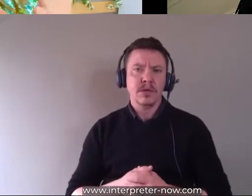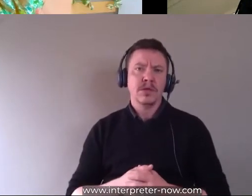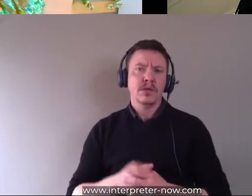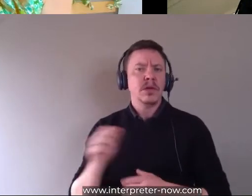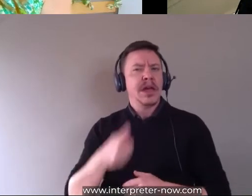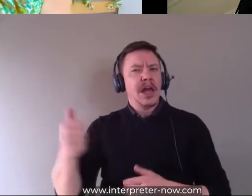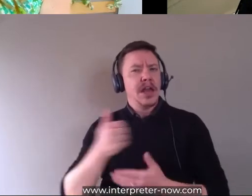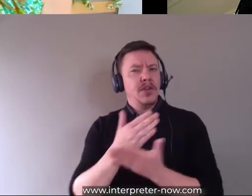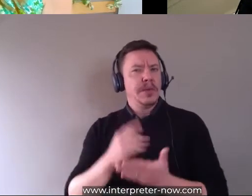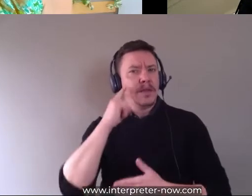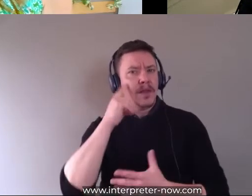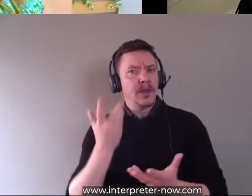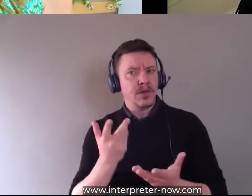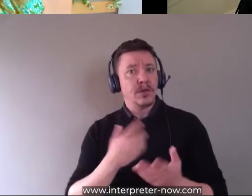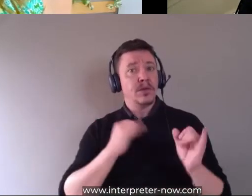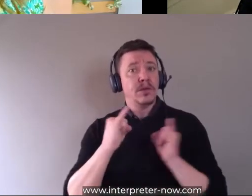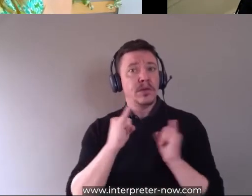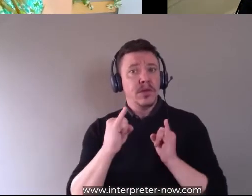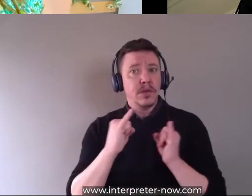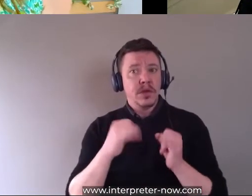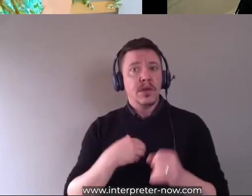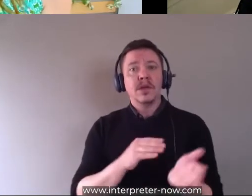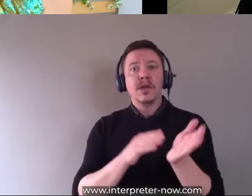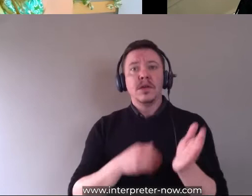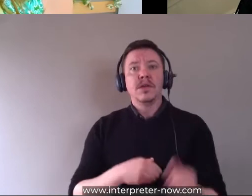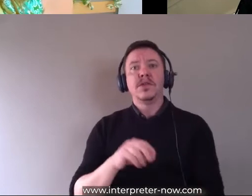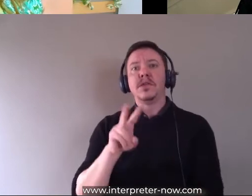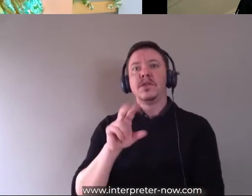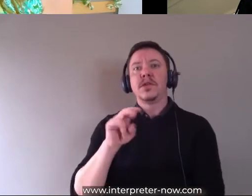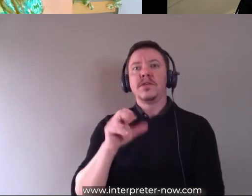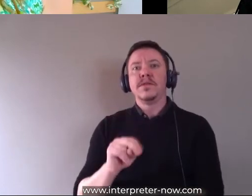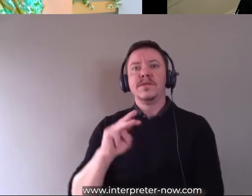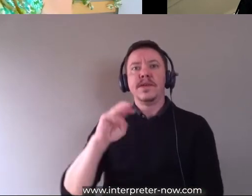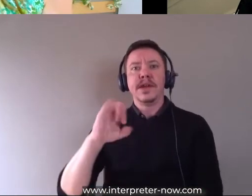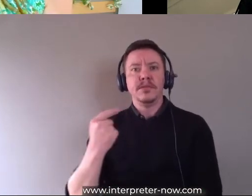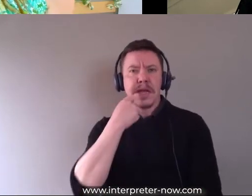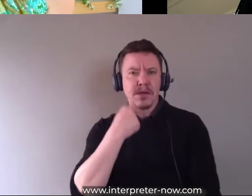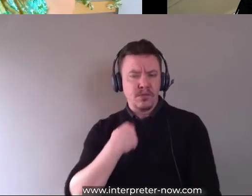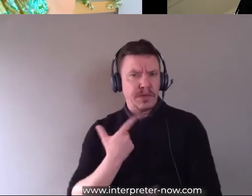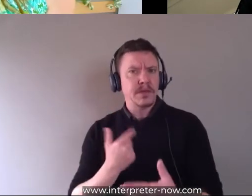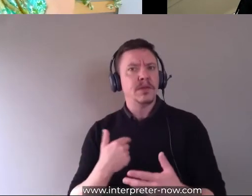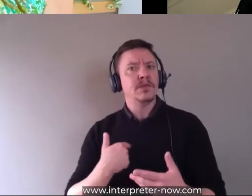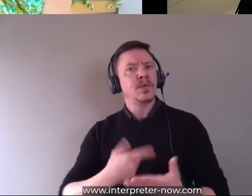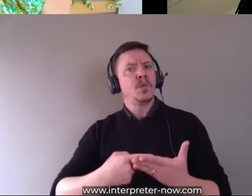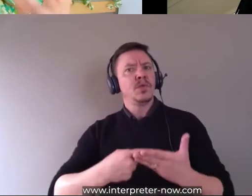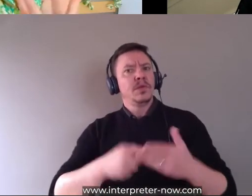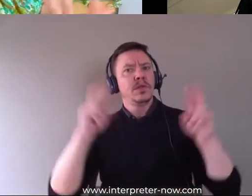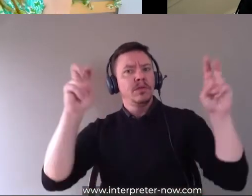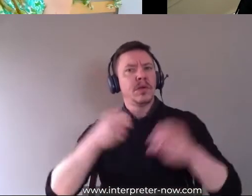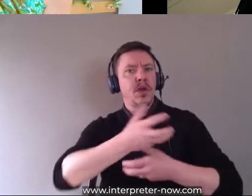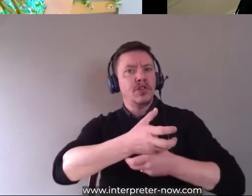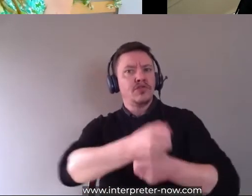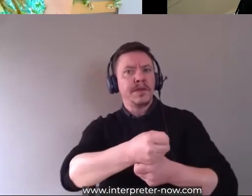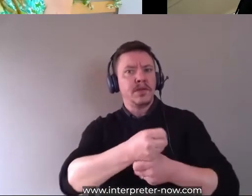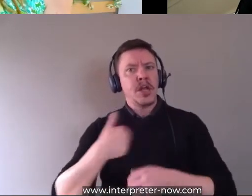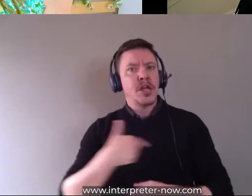another piece of it is I interviewed Dr. Vivian Ming on a recent episode, and we talked about trust and that we tend